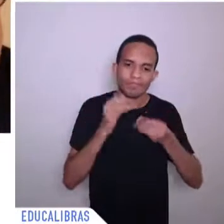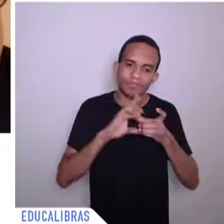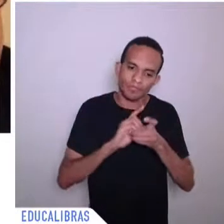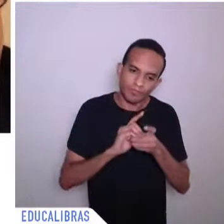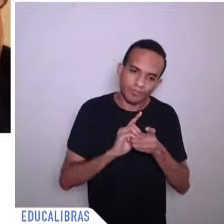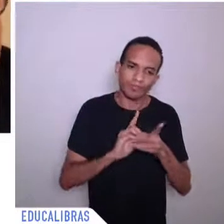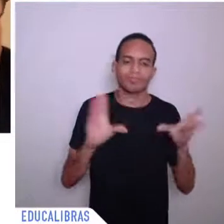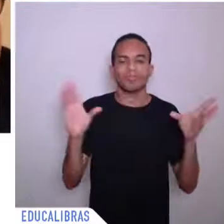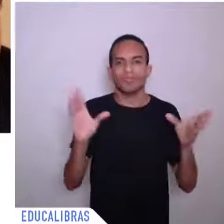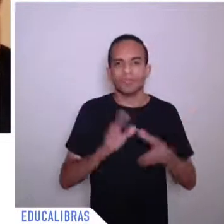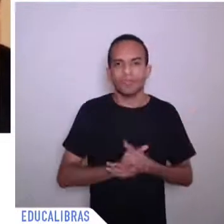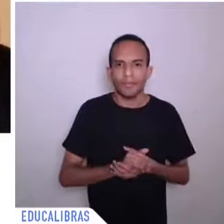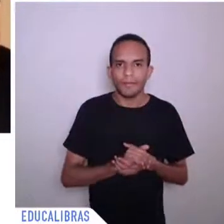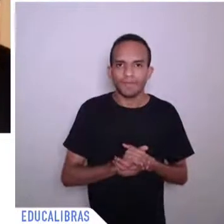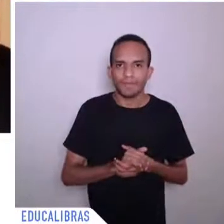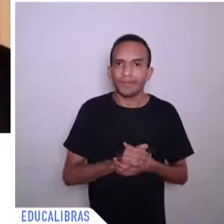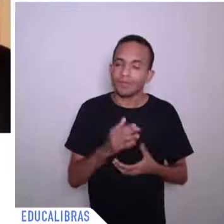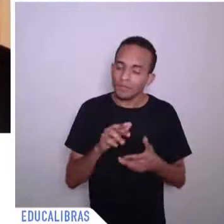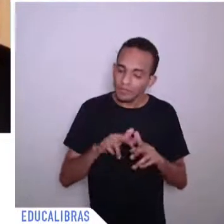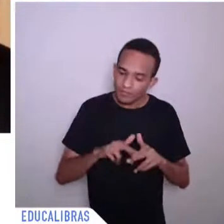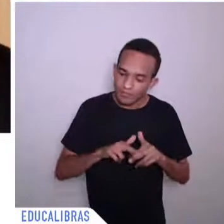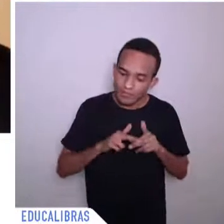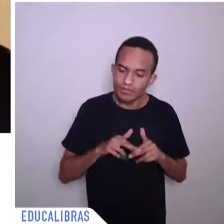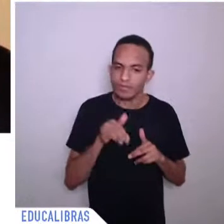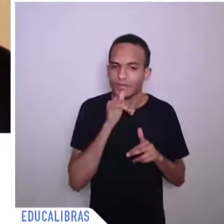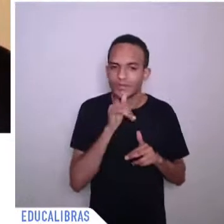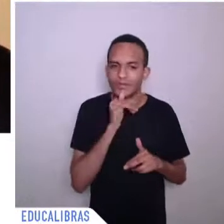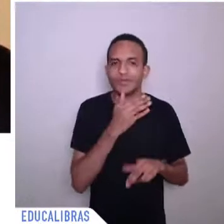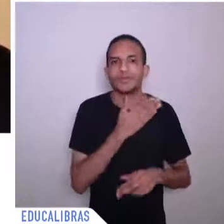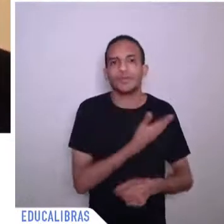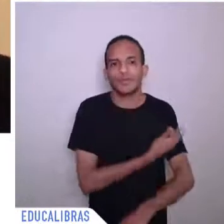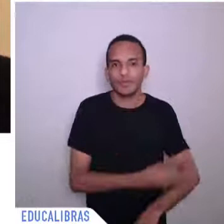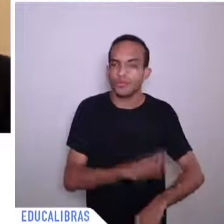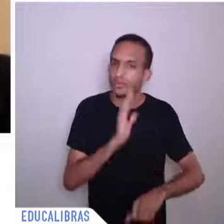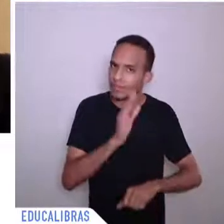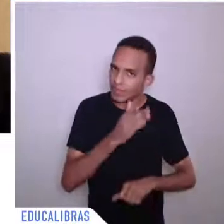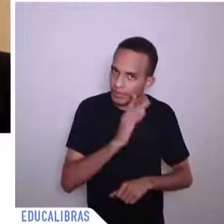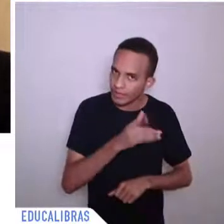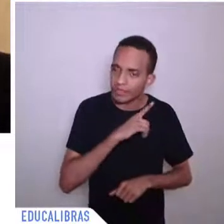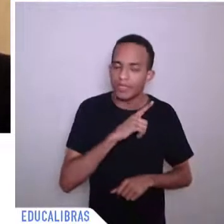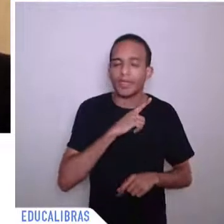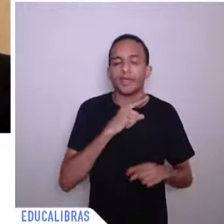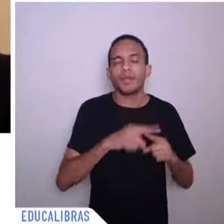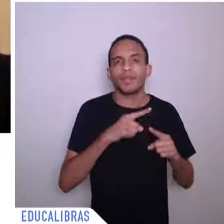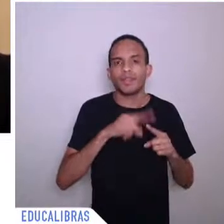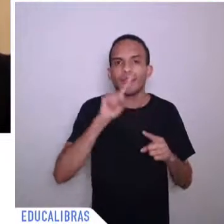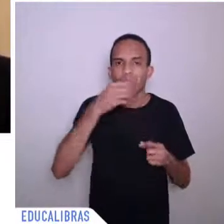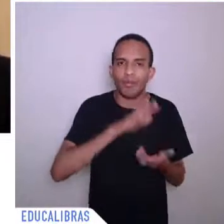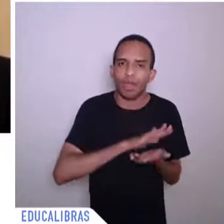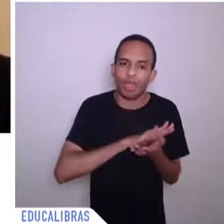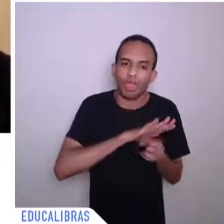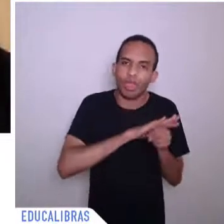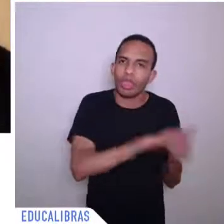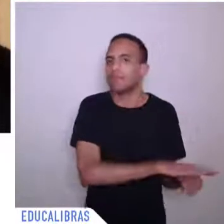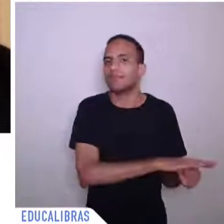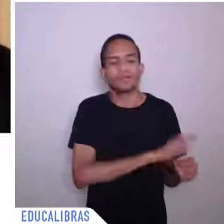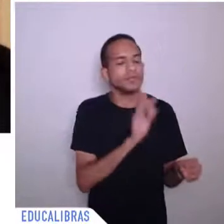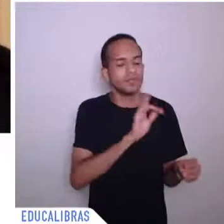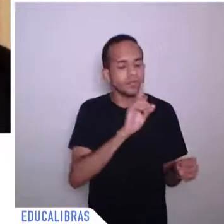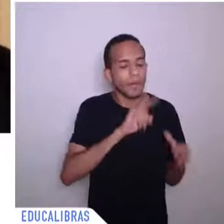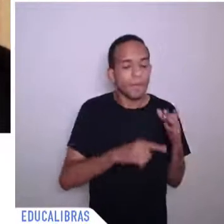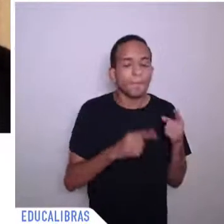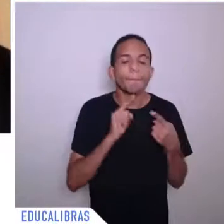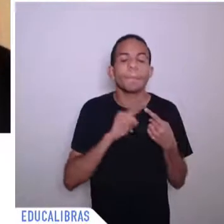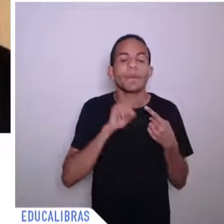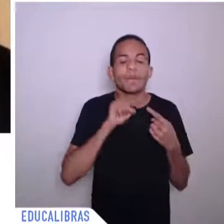need to rethink democracy from the vices it presents today so that